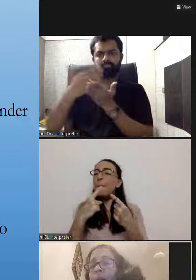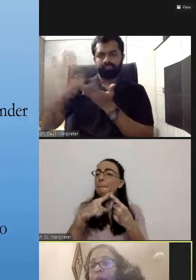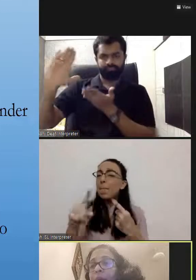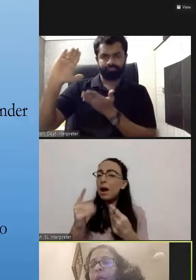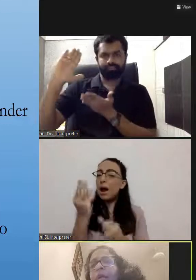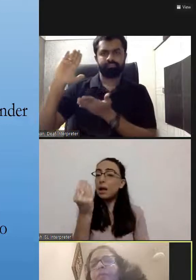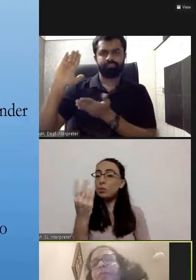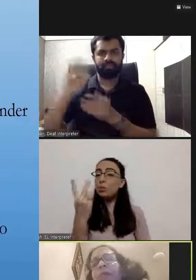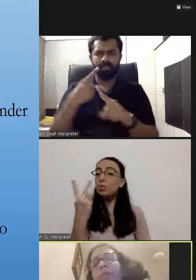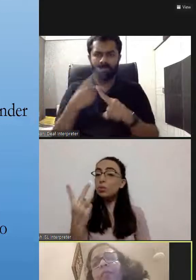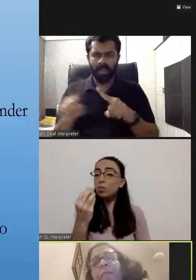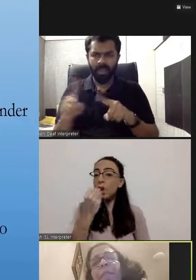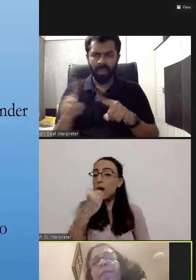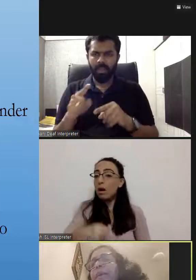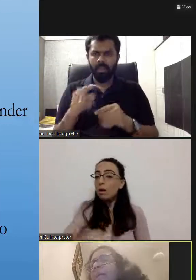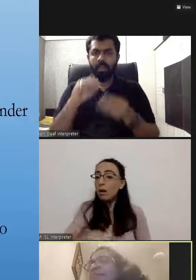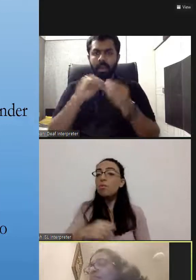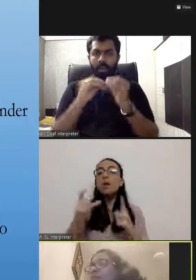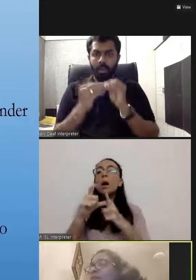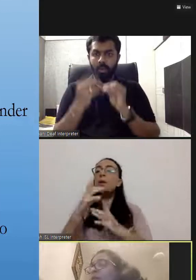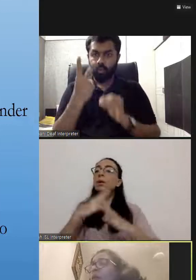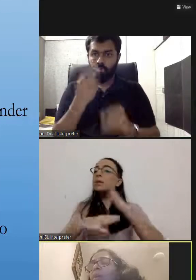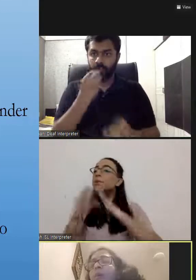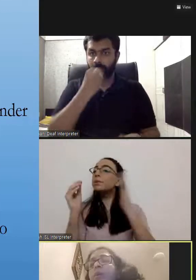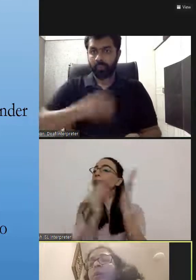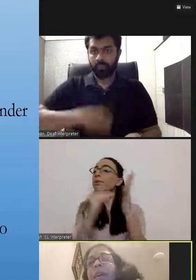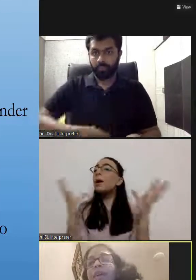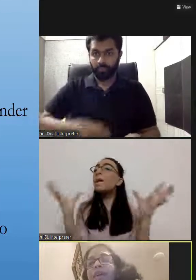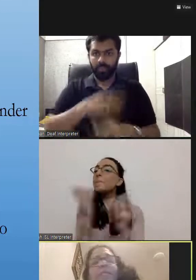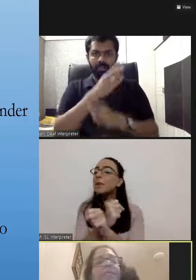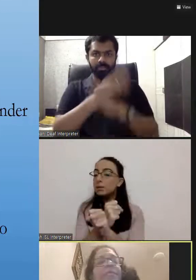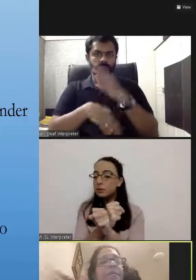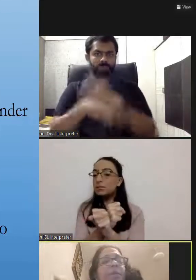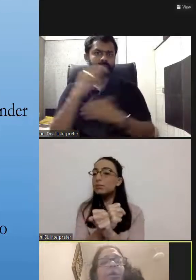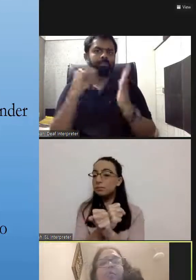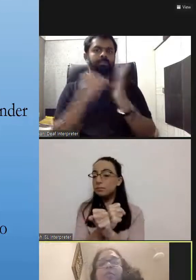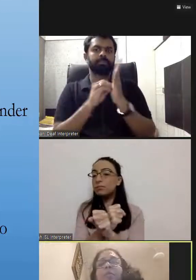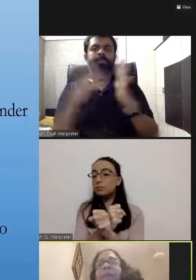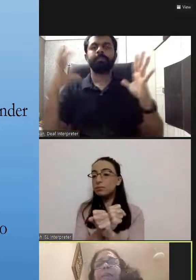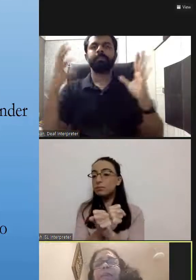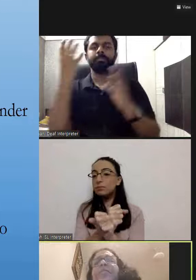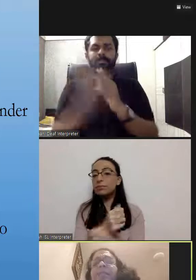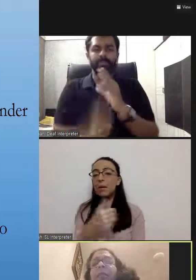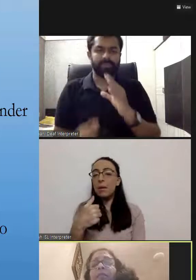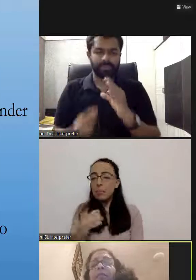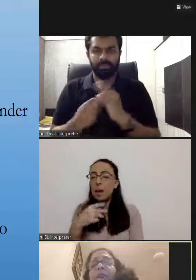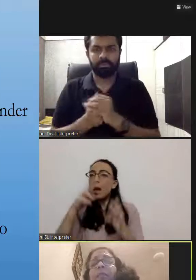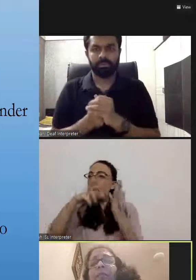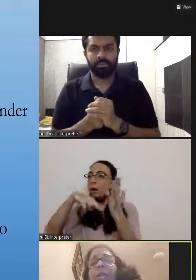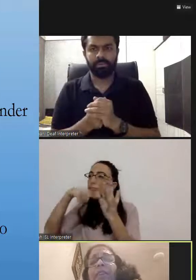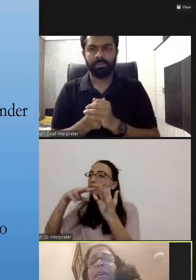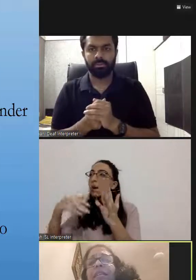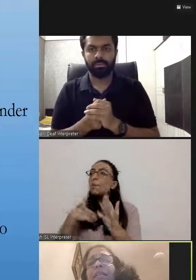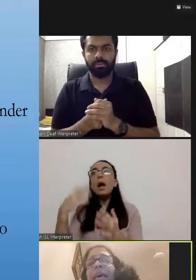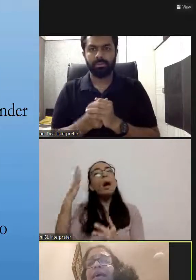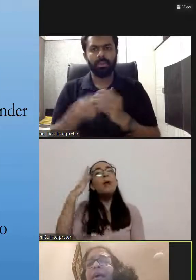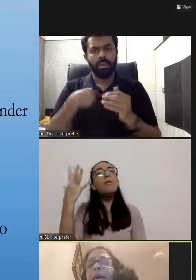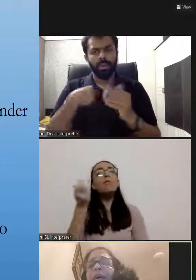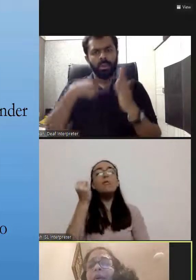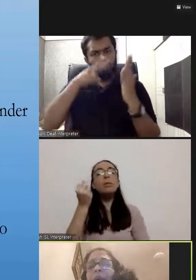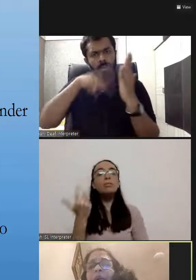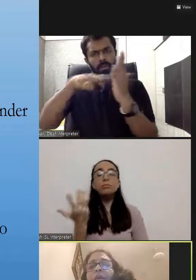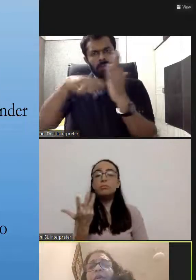included at all. So one of the main things when I talk about the findings, also maybe I will say what I would like to reiterate is